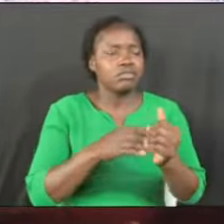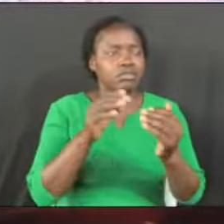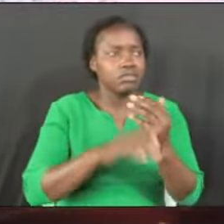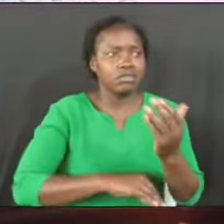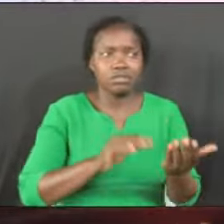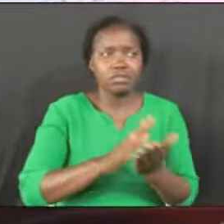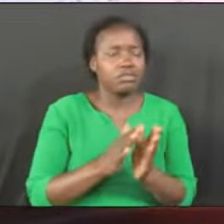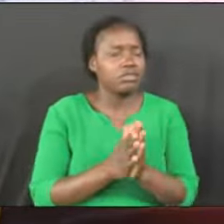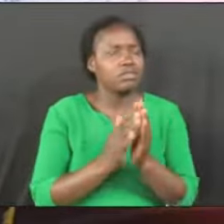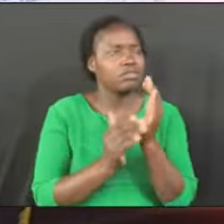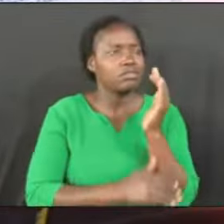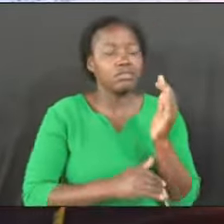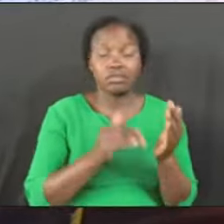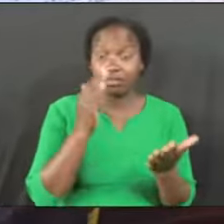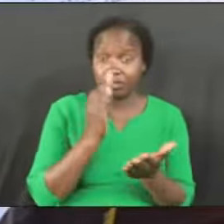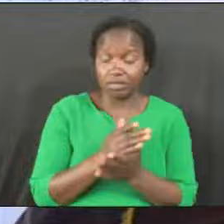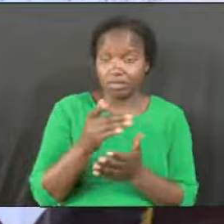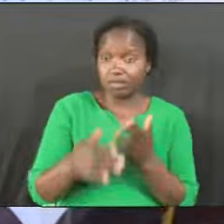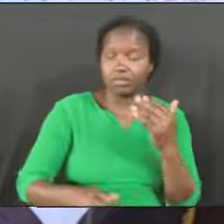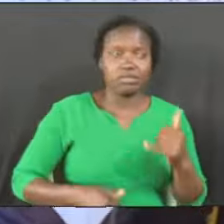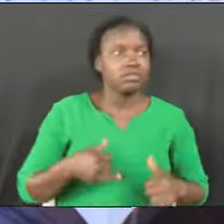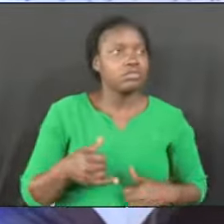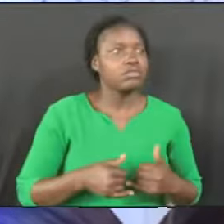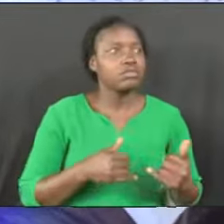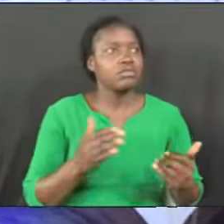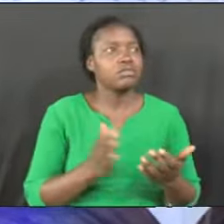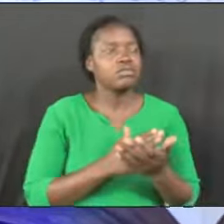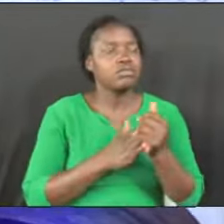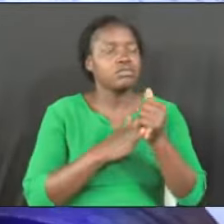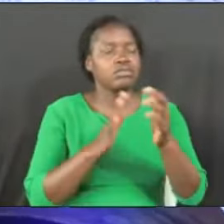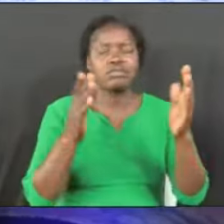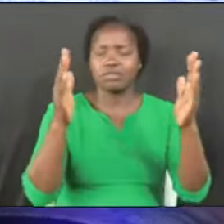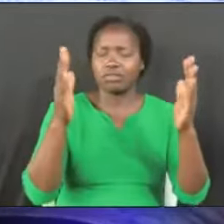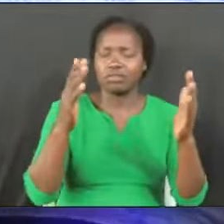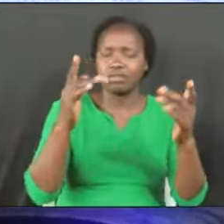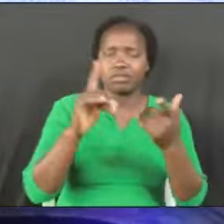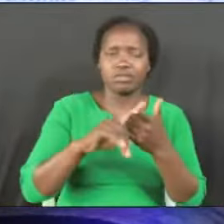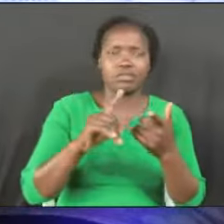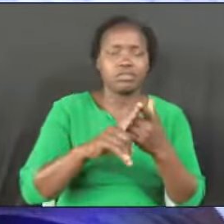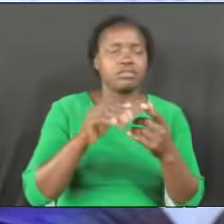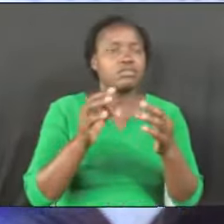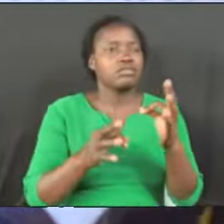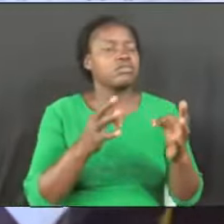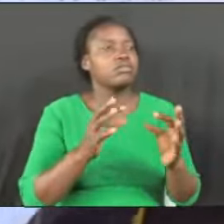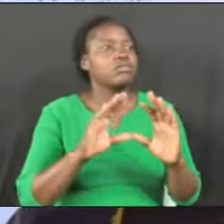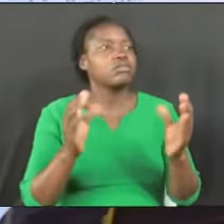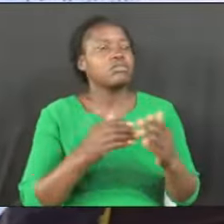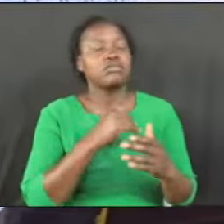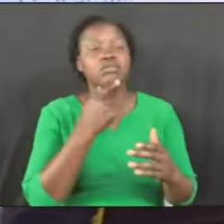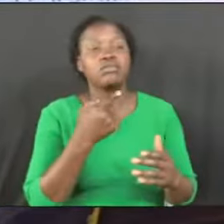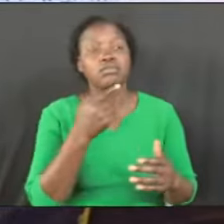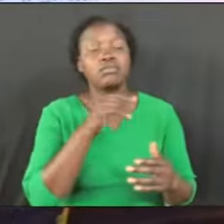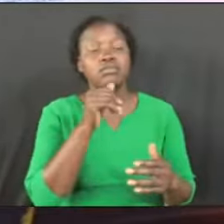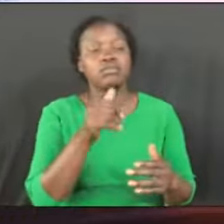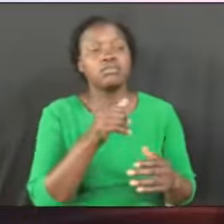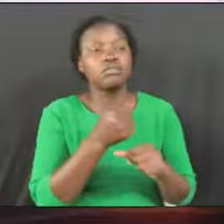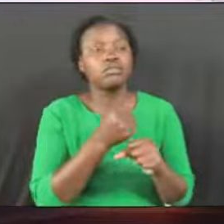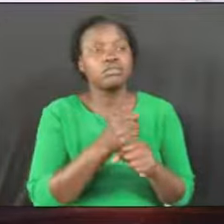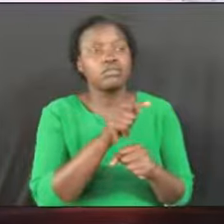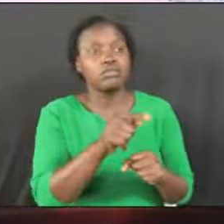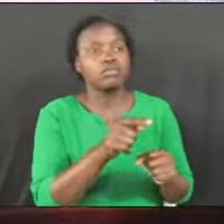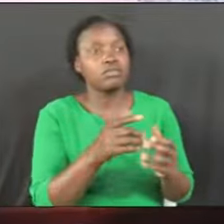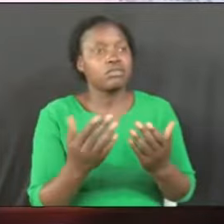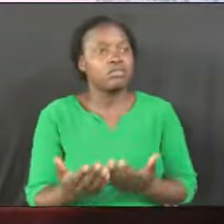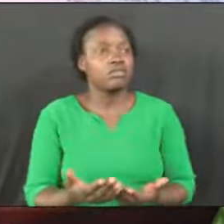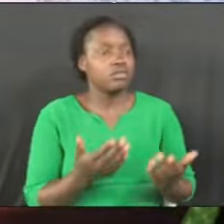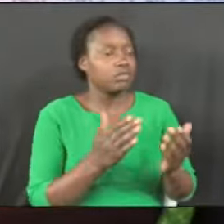a joyful moment. And so I saw some of the leaders clapping too, even the ones who said, don't clap when your child comes across the stage. And